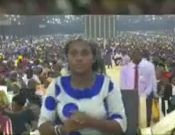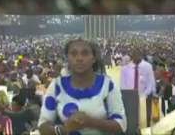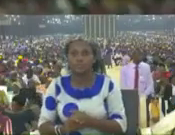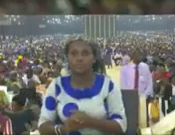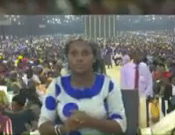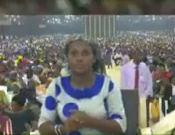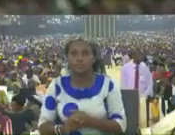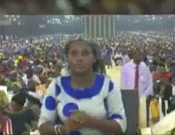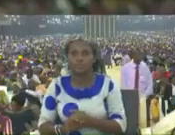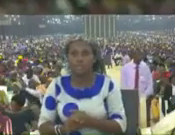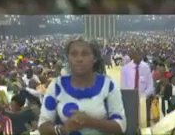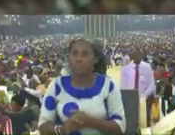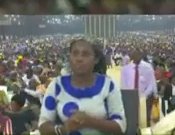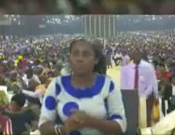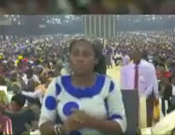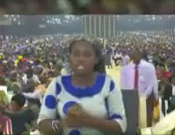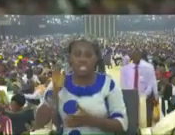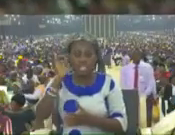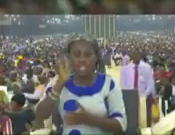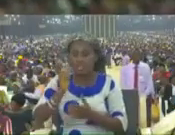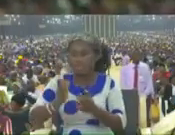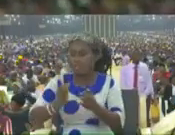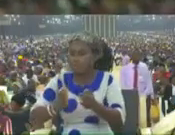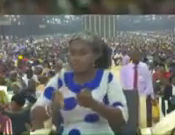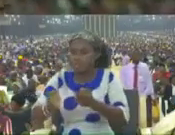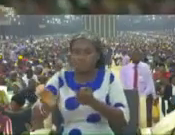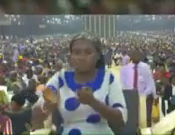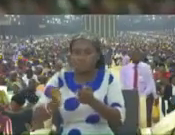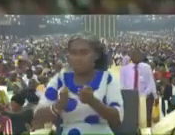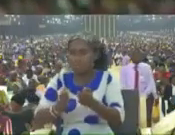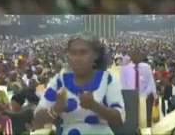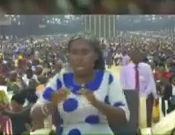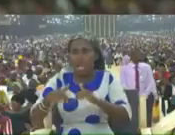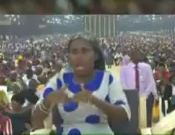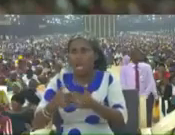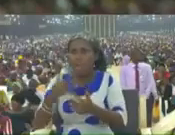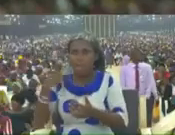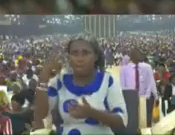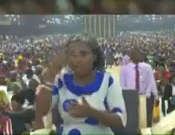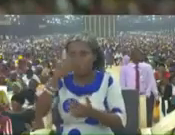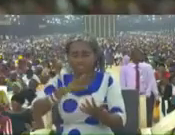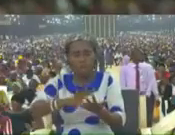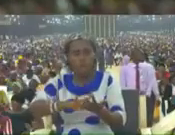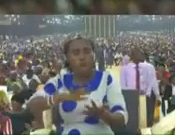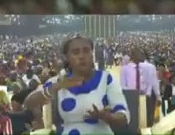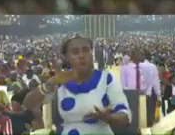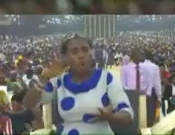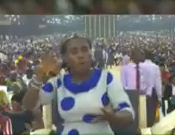He described him in glowing terms.